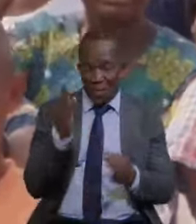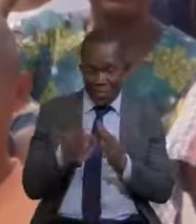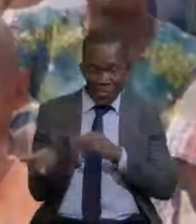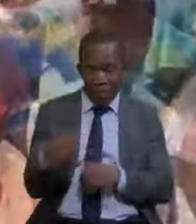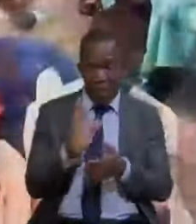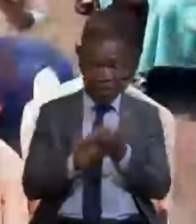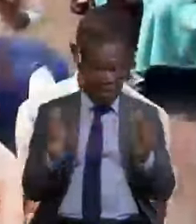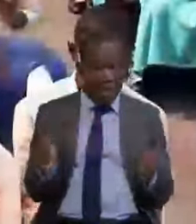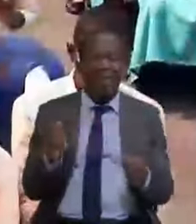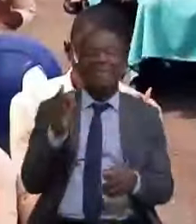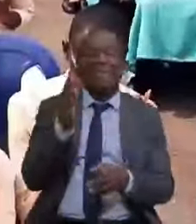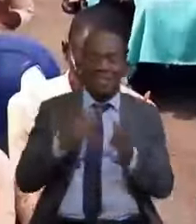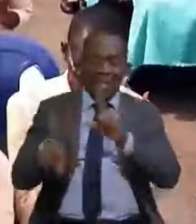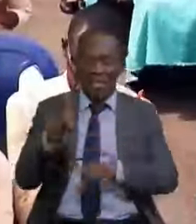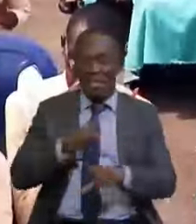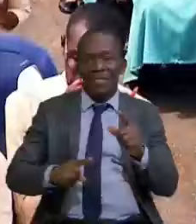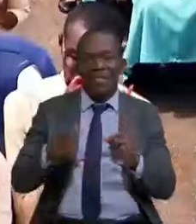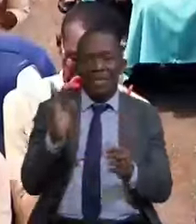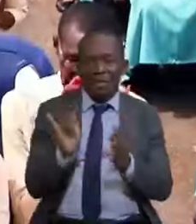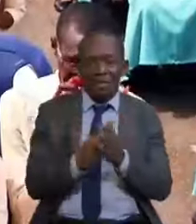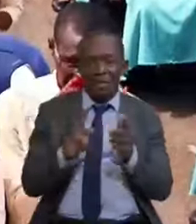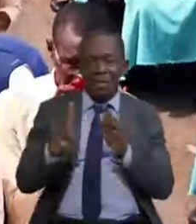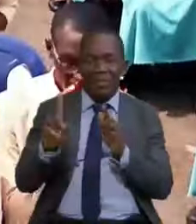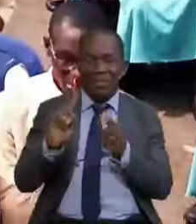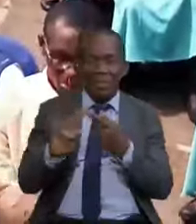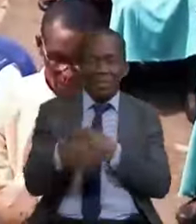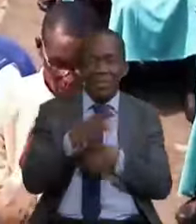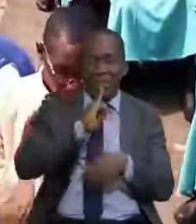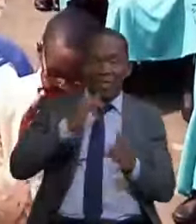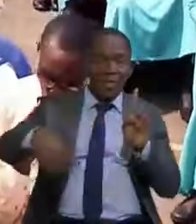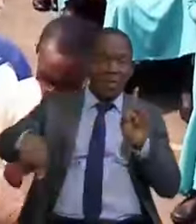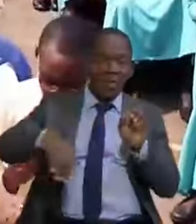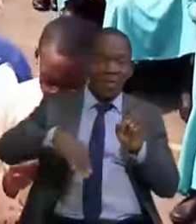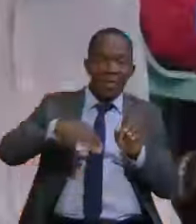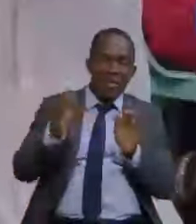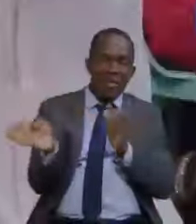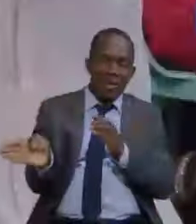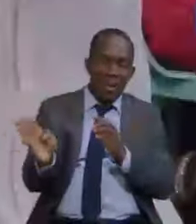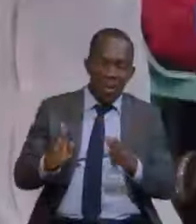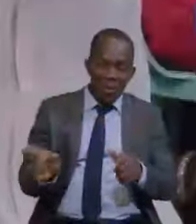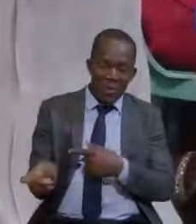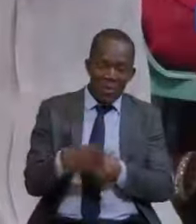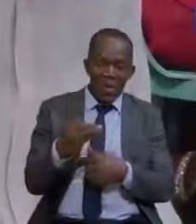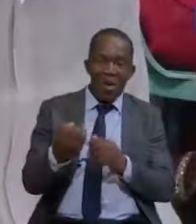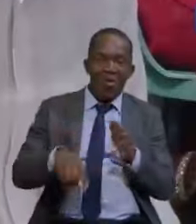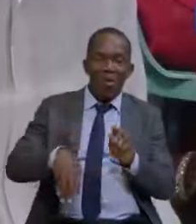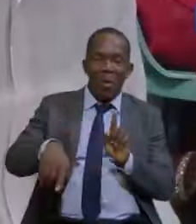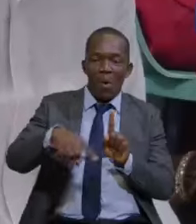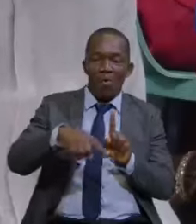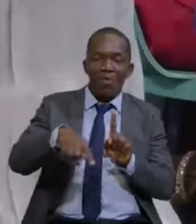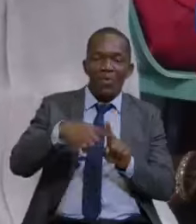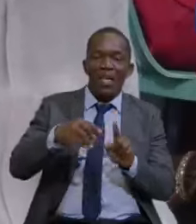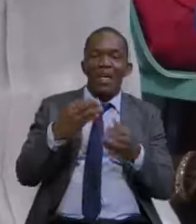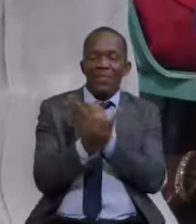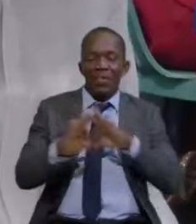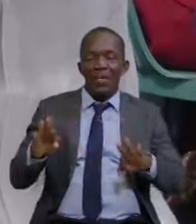total manifestation of the power of God. Say this day. Yes. It will happen.